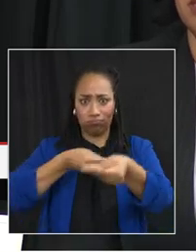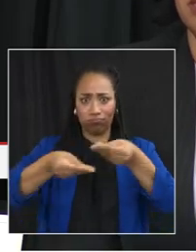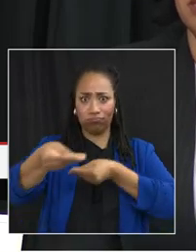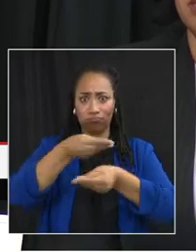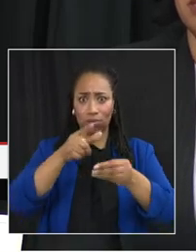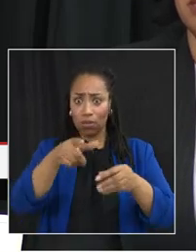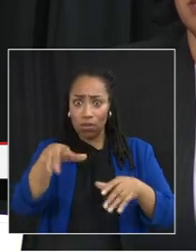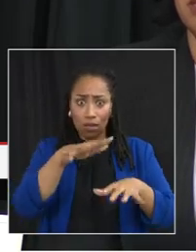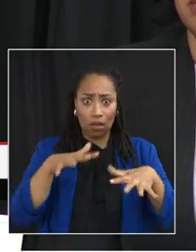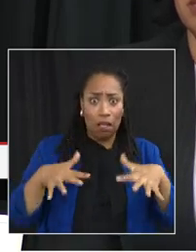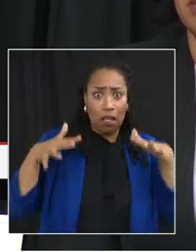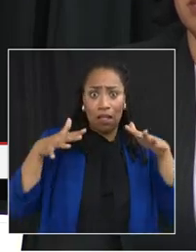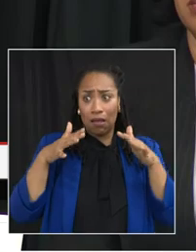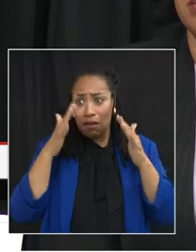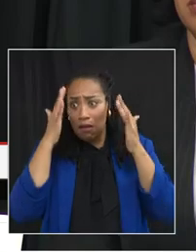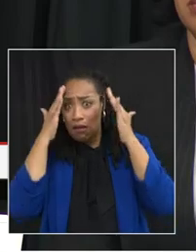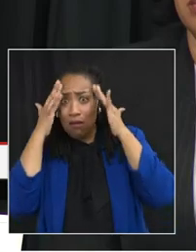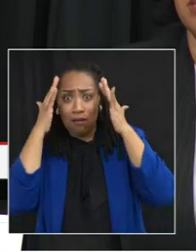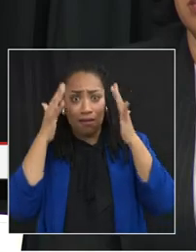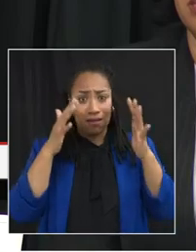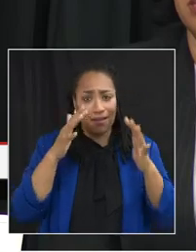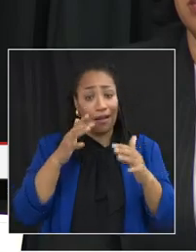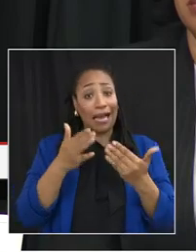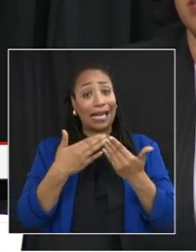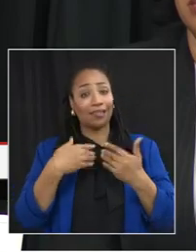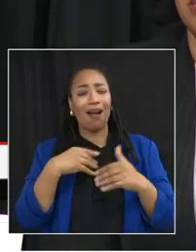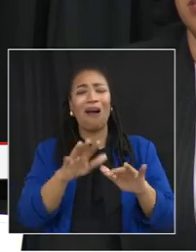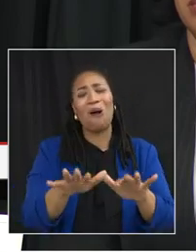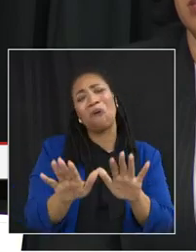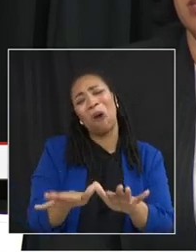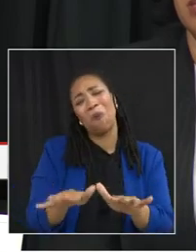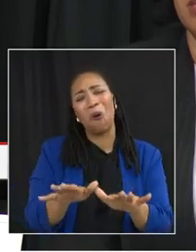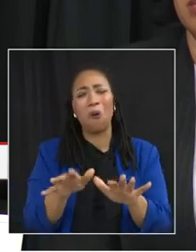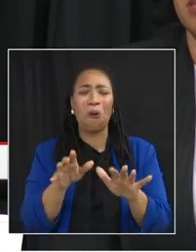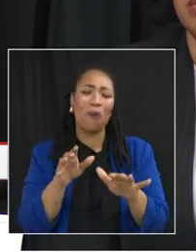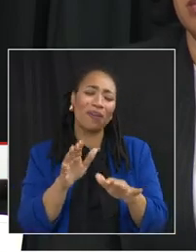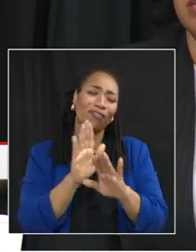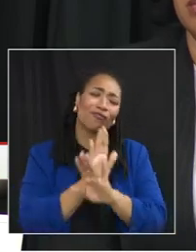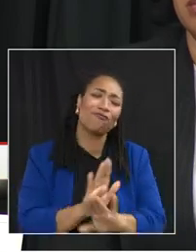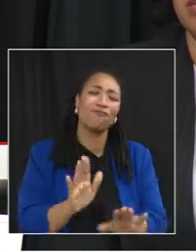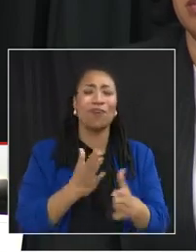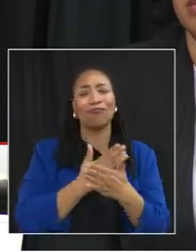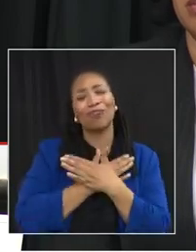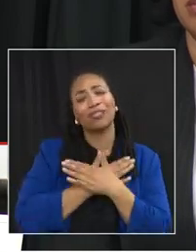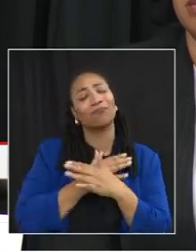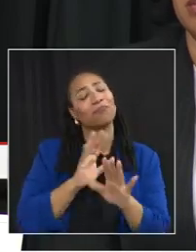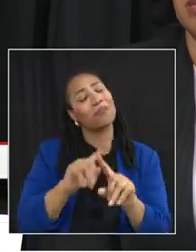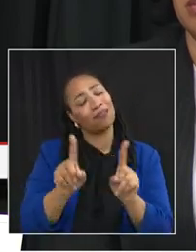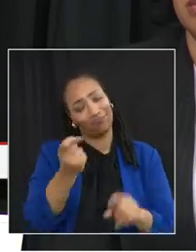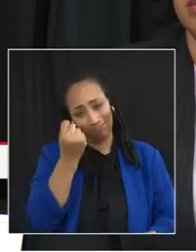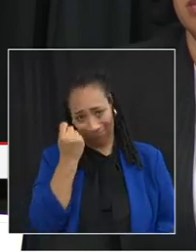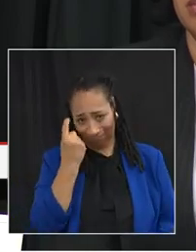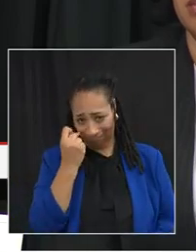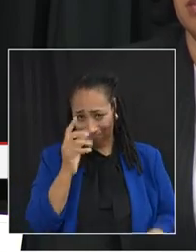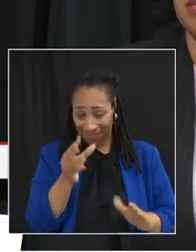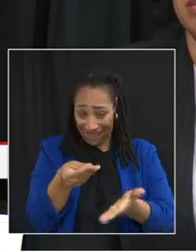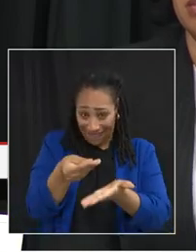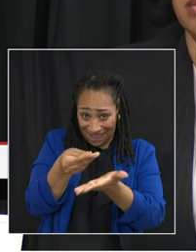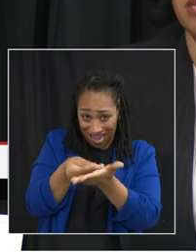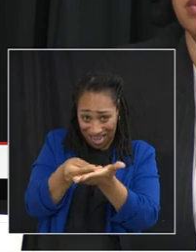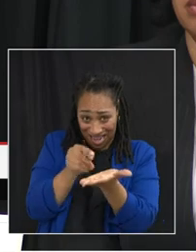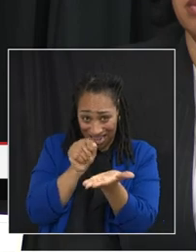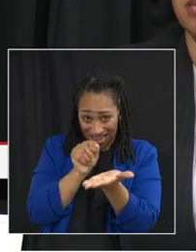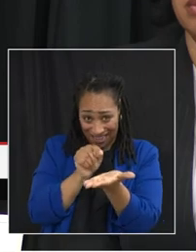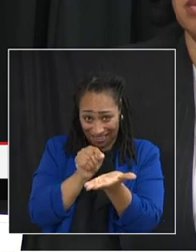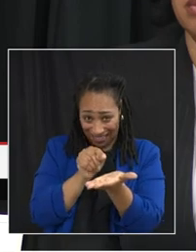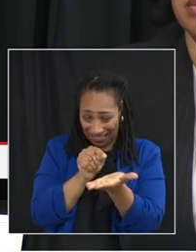easier said than accomplished, but those are the facts about the political machinations that would have to